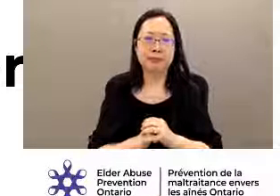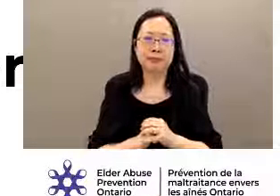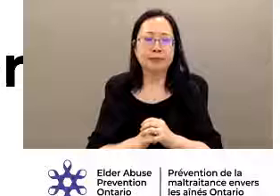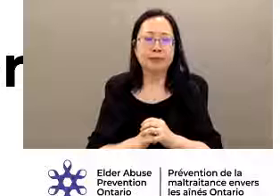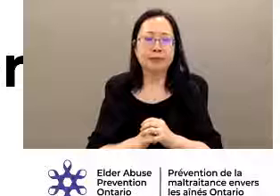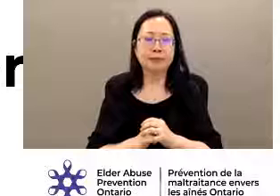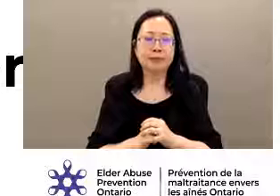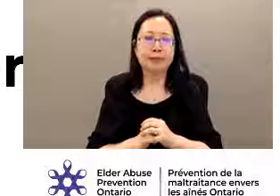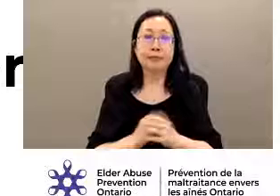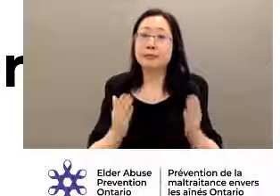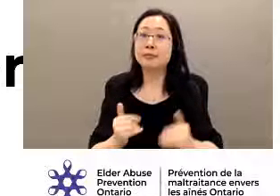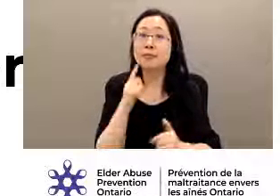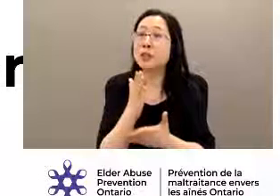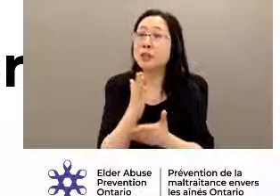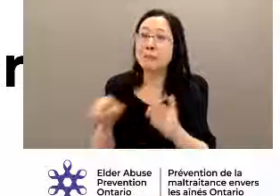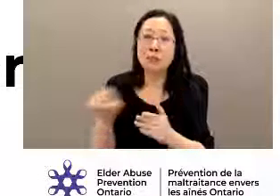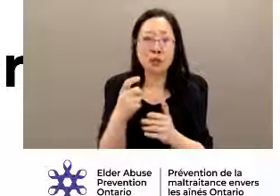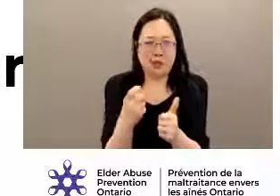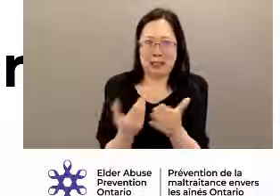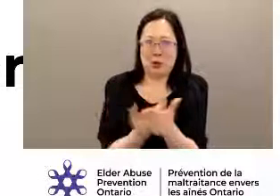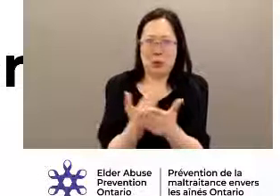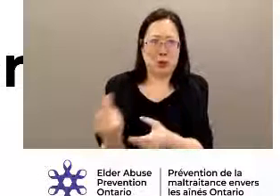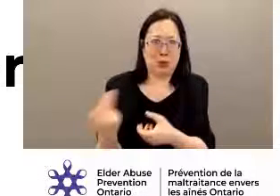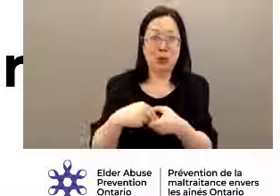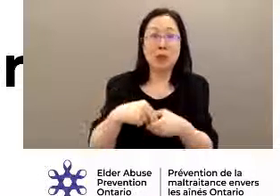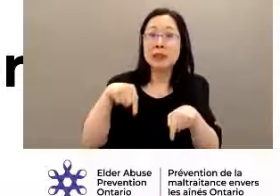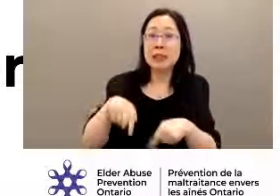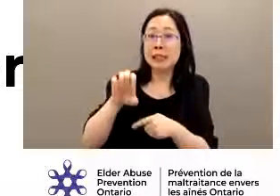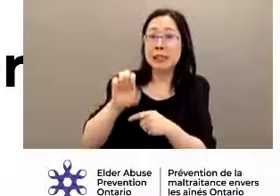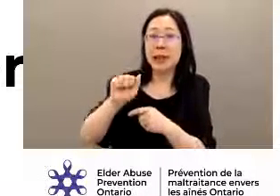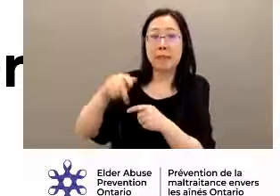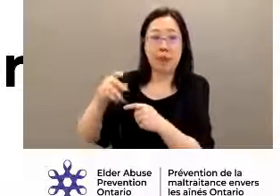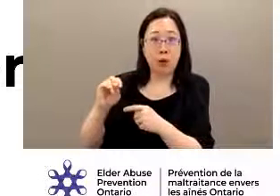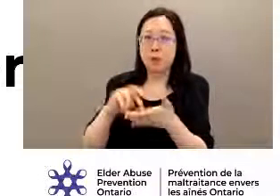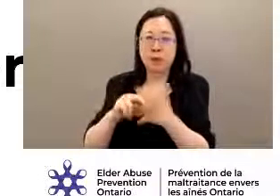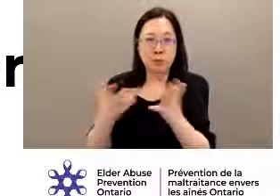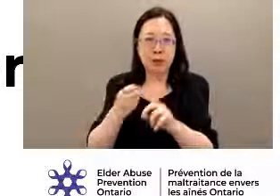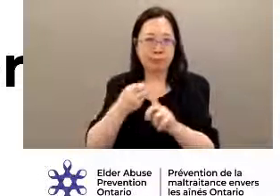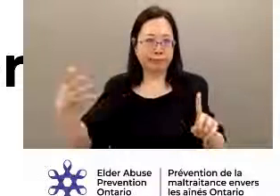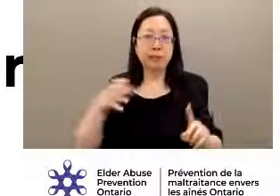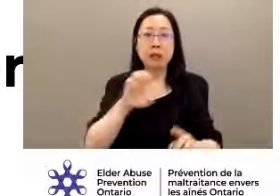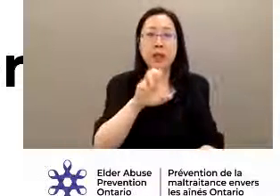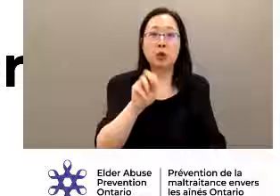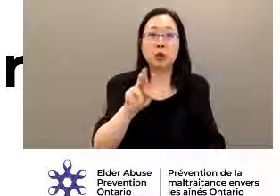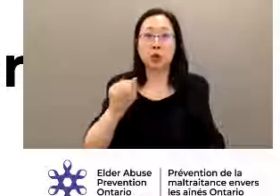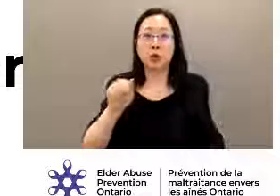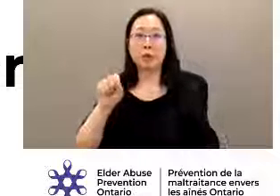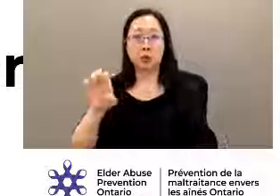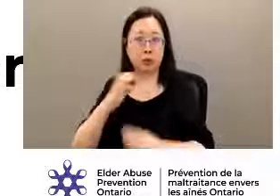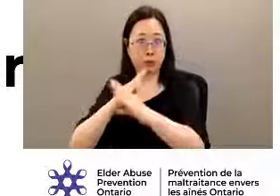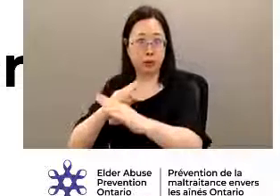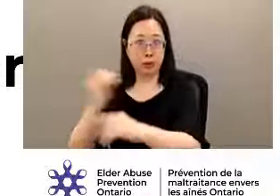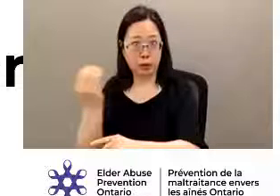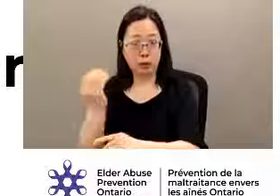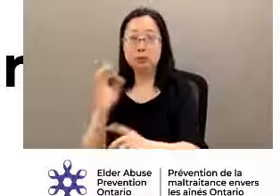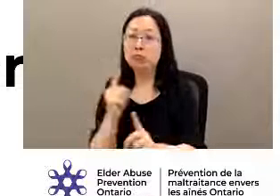For those who are just joining us for the first time, Elder Abuse Prevention Ontario is a nonprofit organization. Our goal and mission is